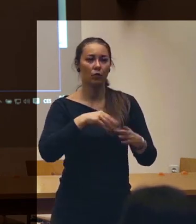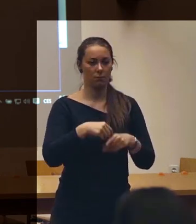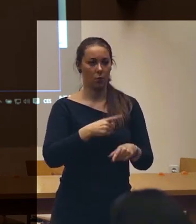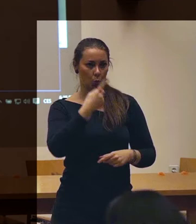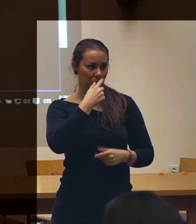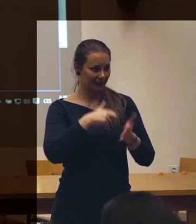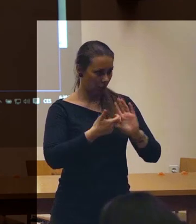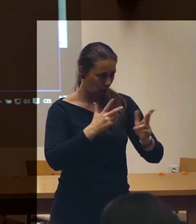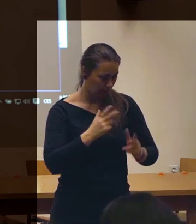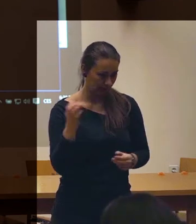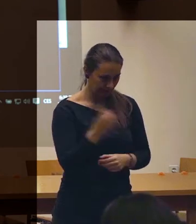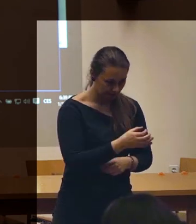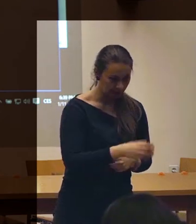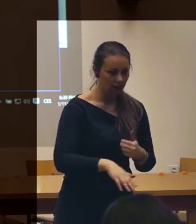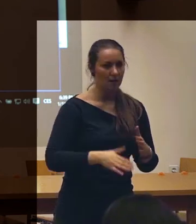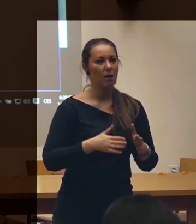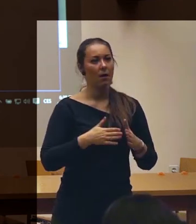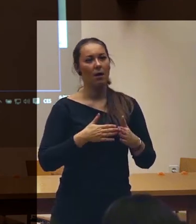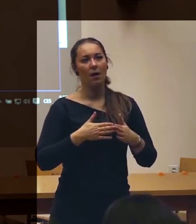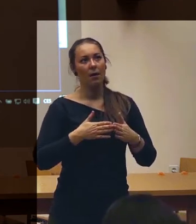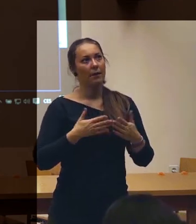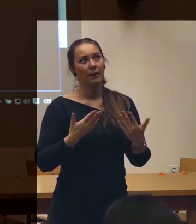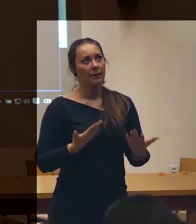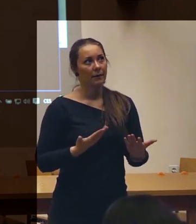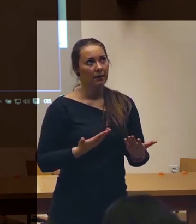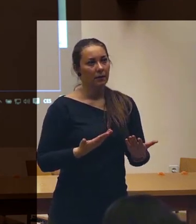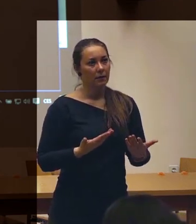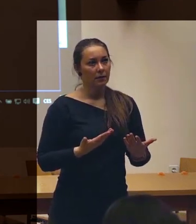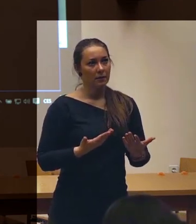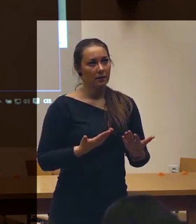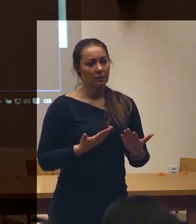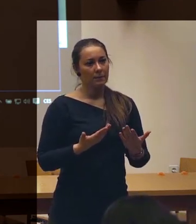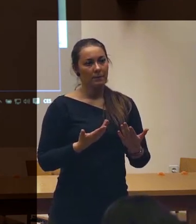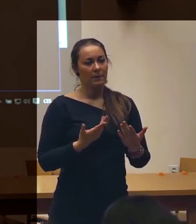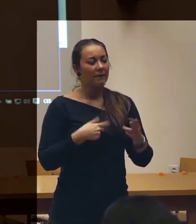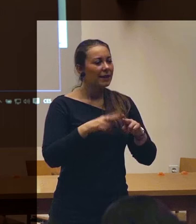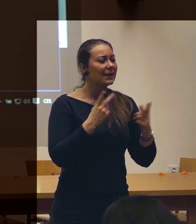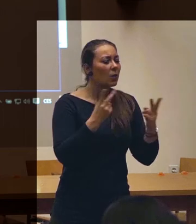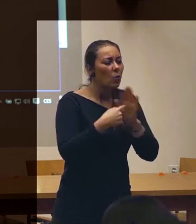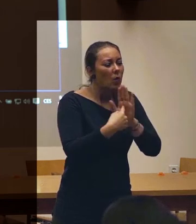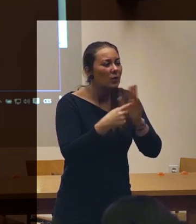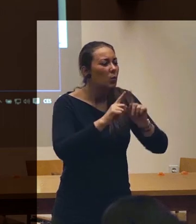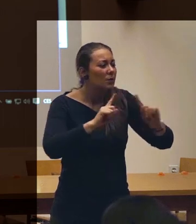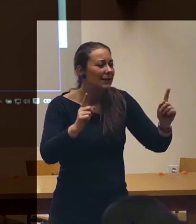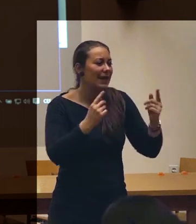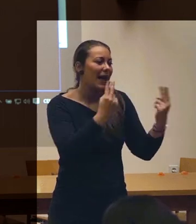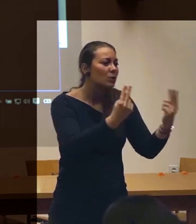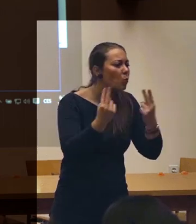So it's all just, it was working mostly,